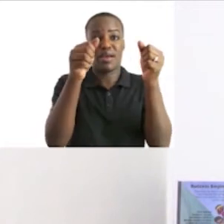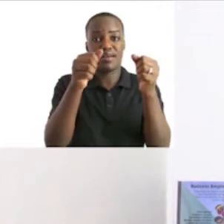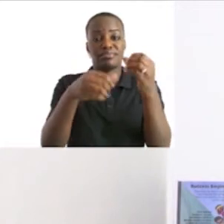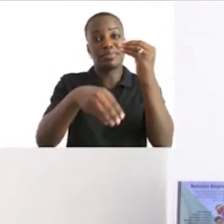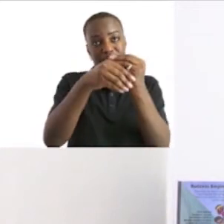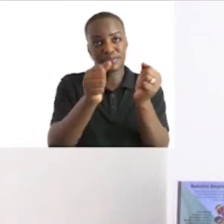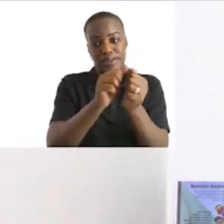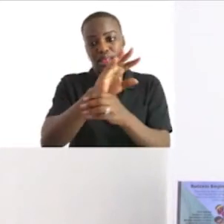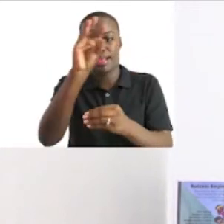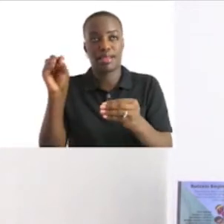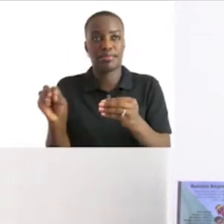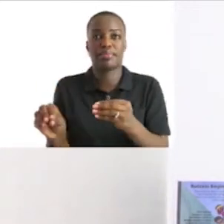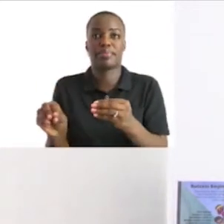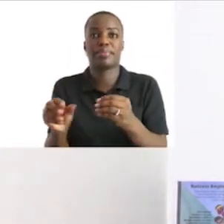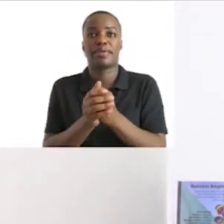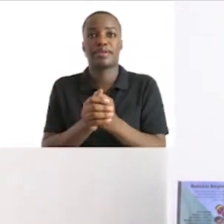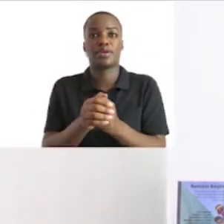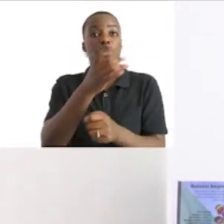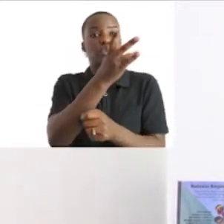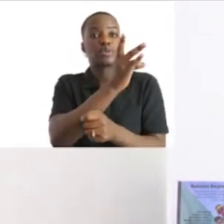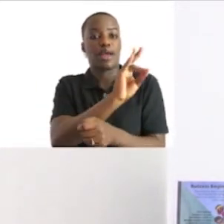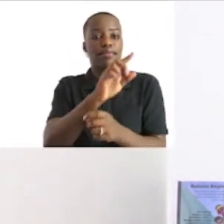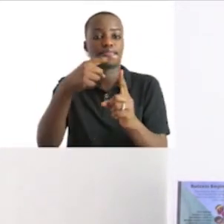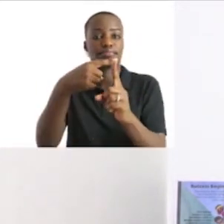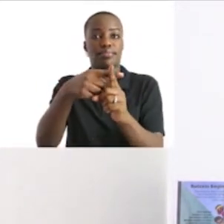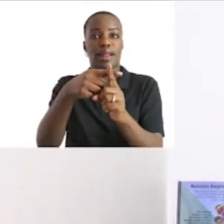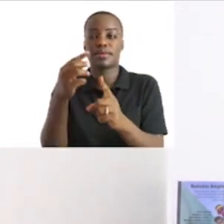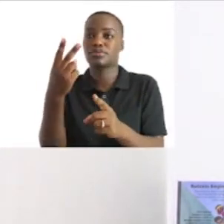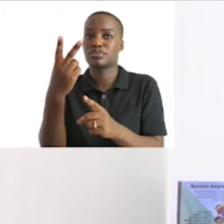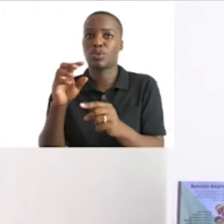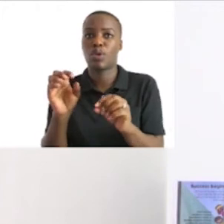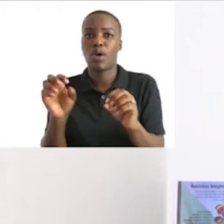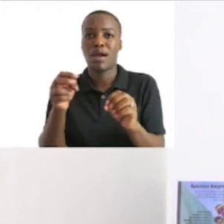7 plus 2 equals 9.